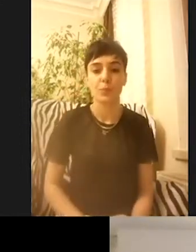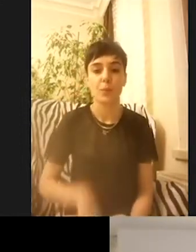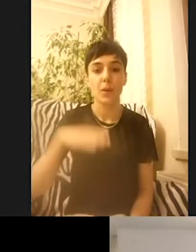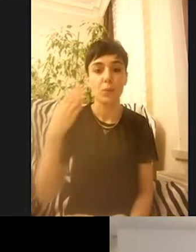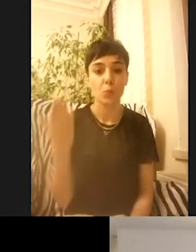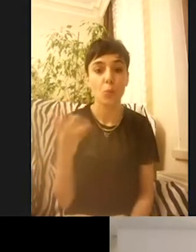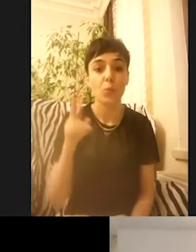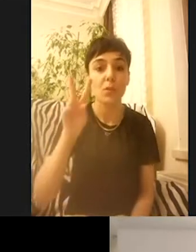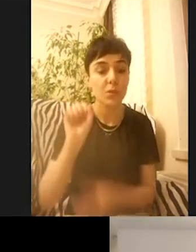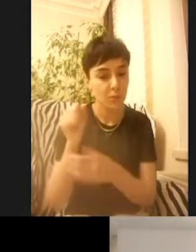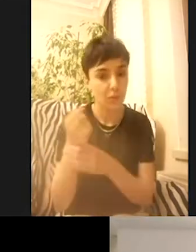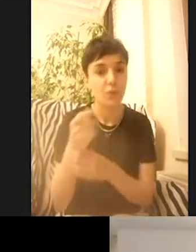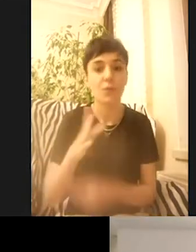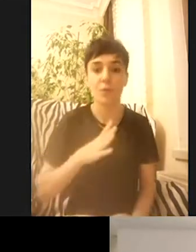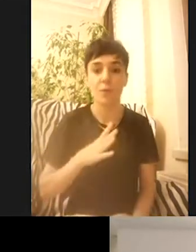with the Turkish artists